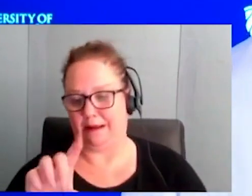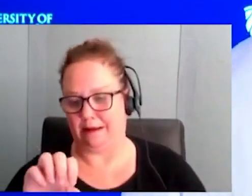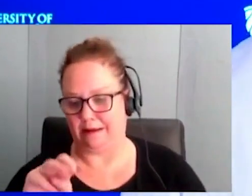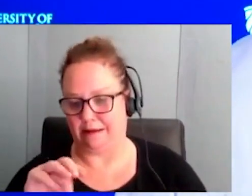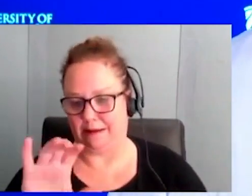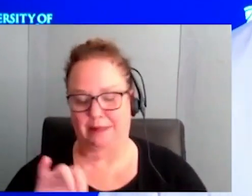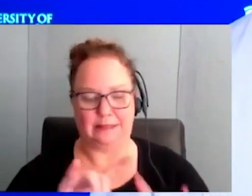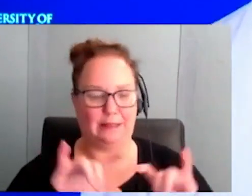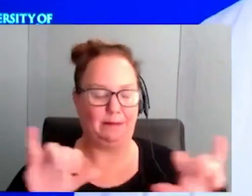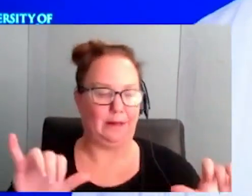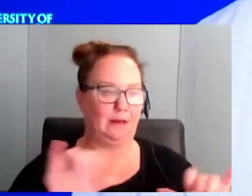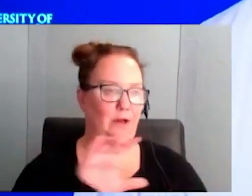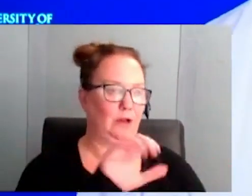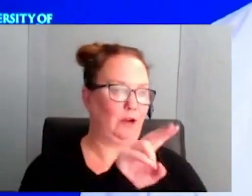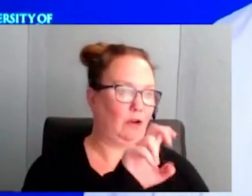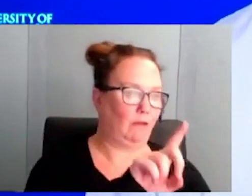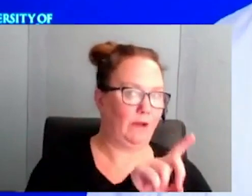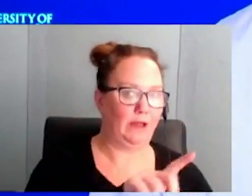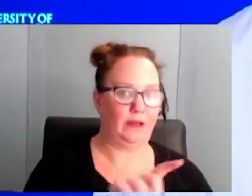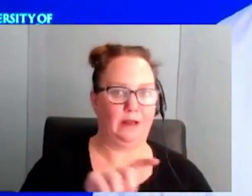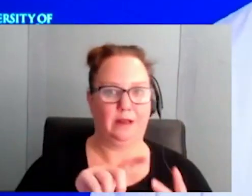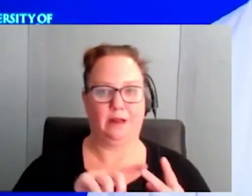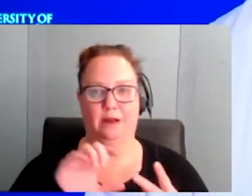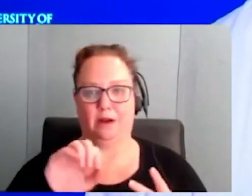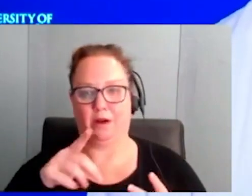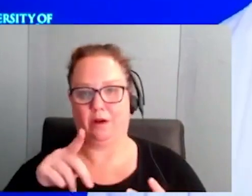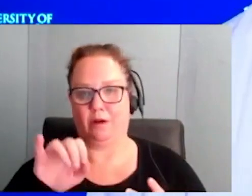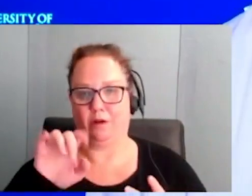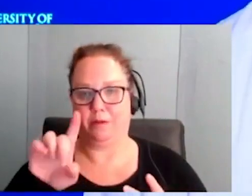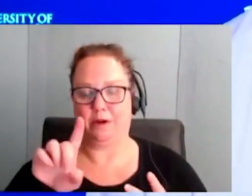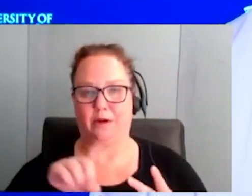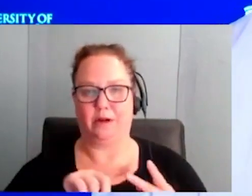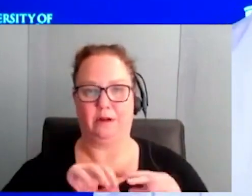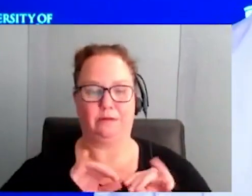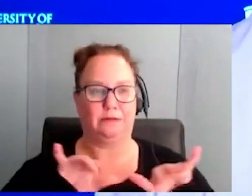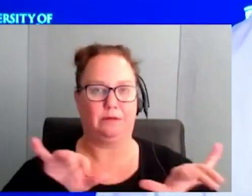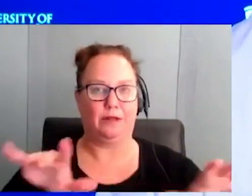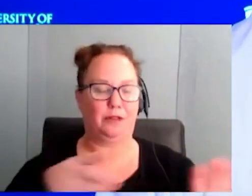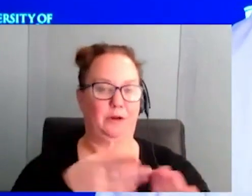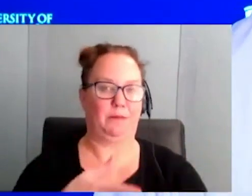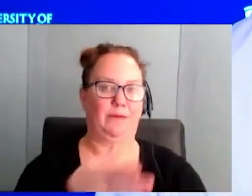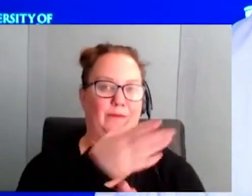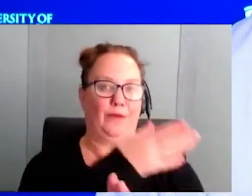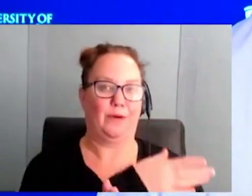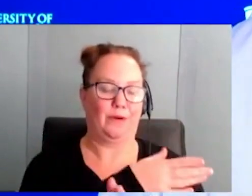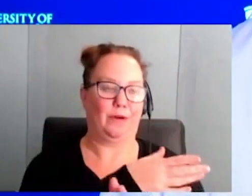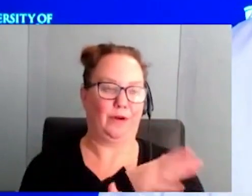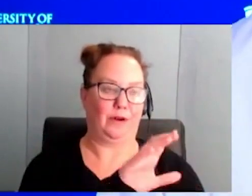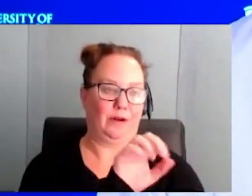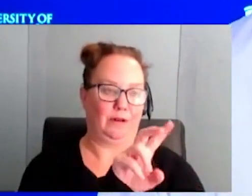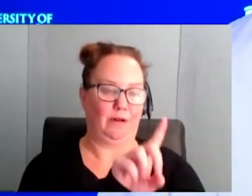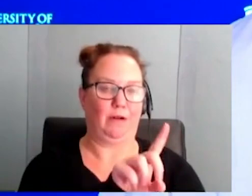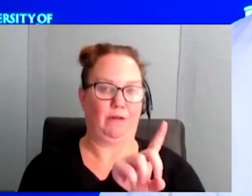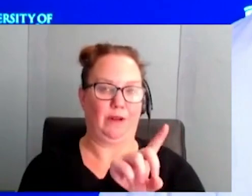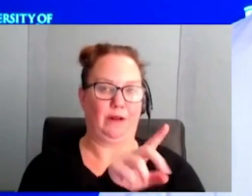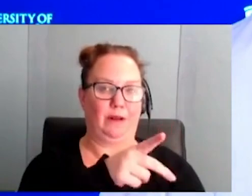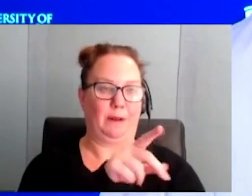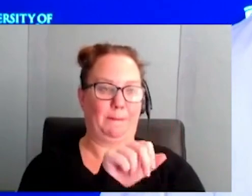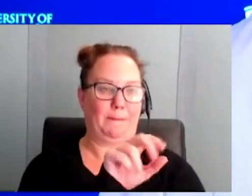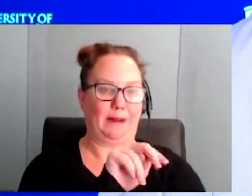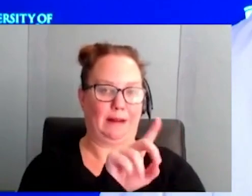is COVID plus the opioid epidemic, which was raging even before the COVID pandemic. It's